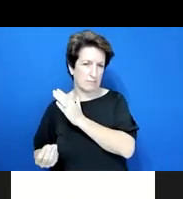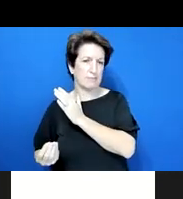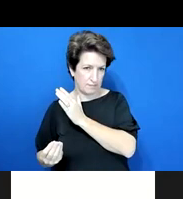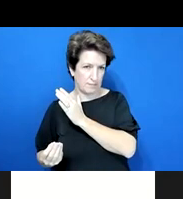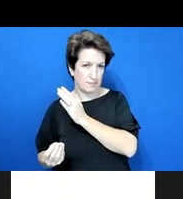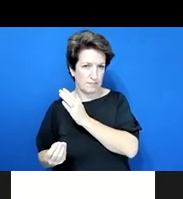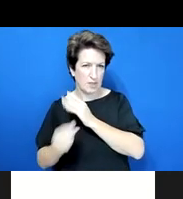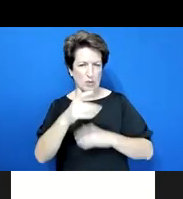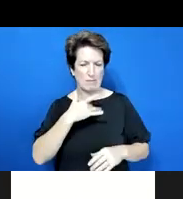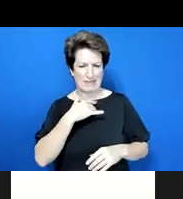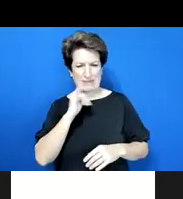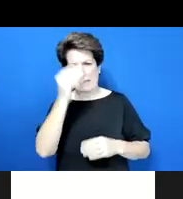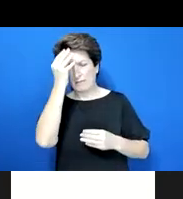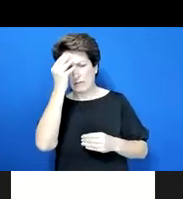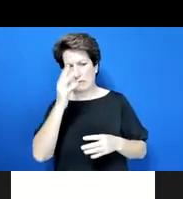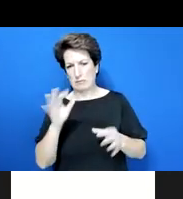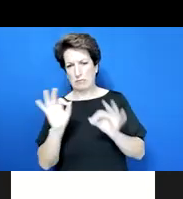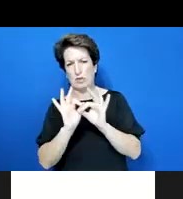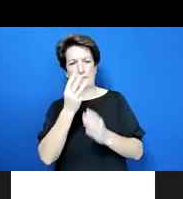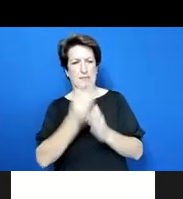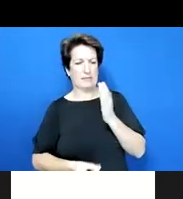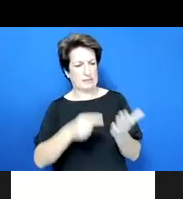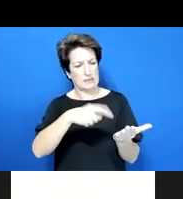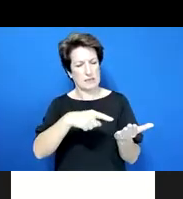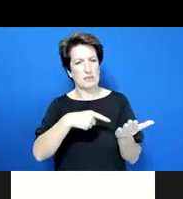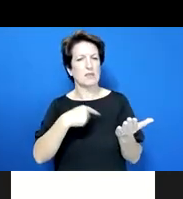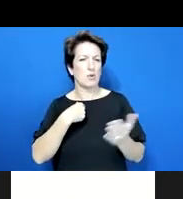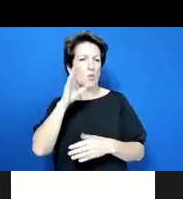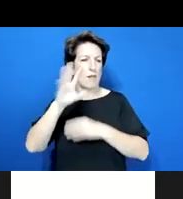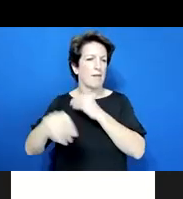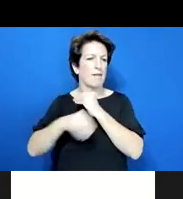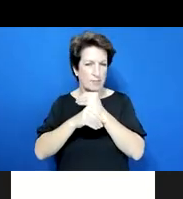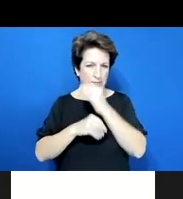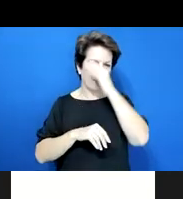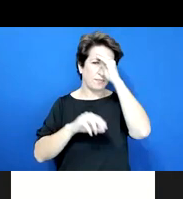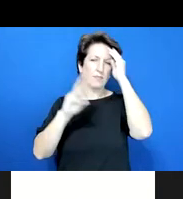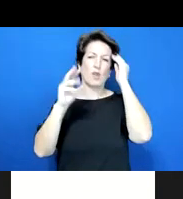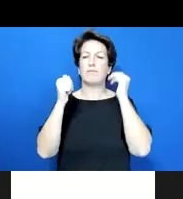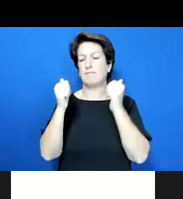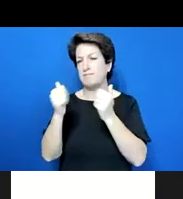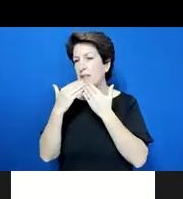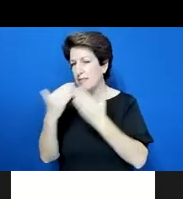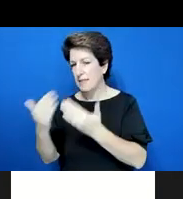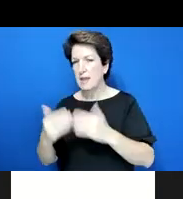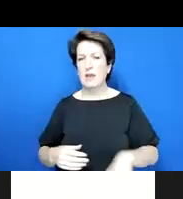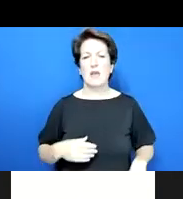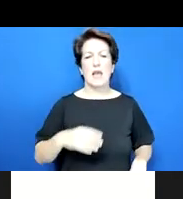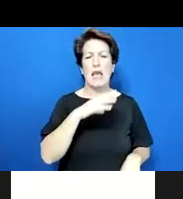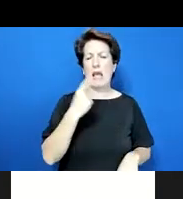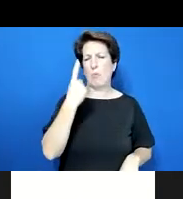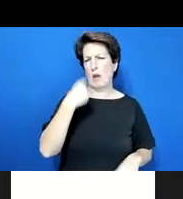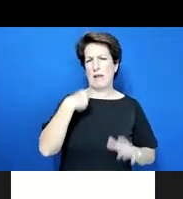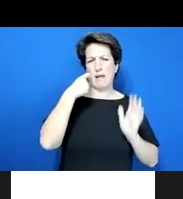really important for us to develop new infographics on. Okay, thank you. And also, just one thing that stood out to me